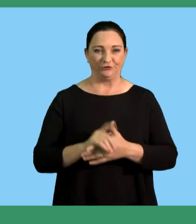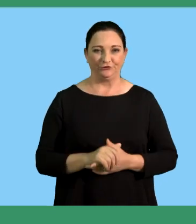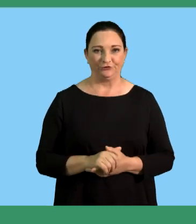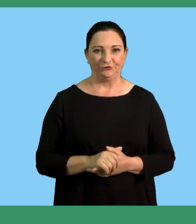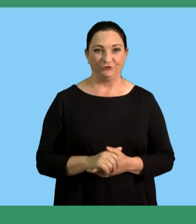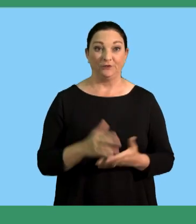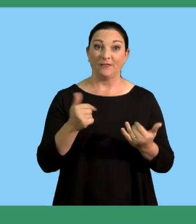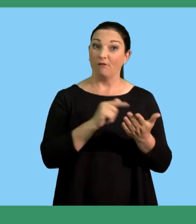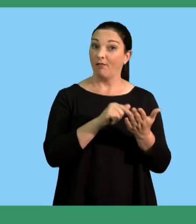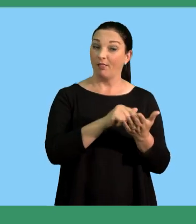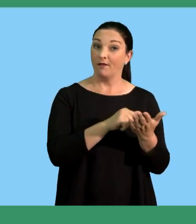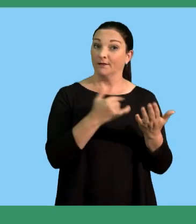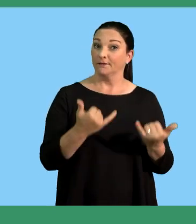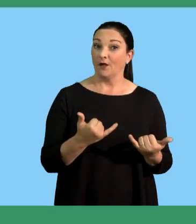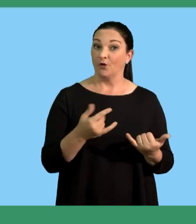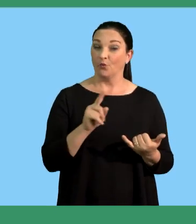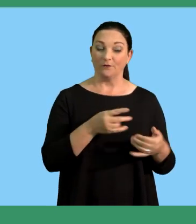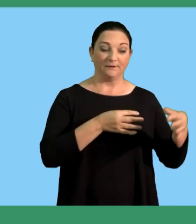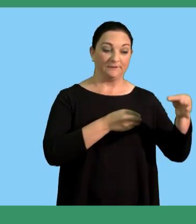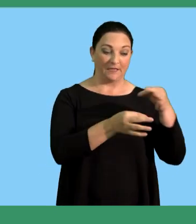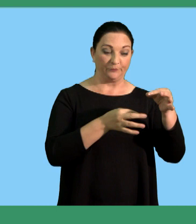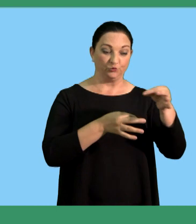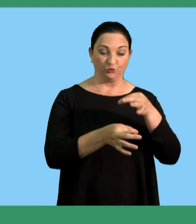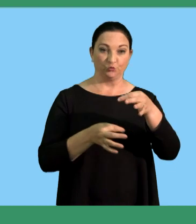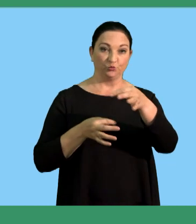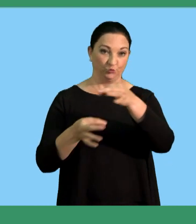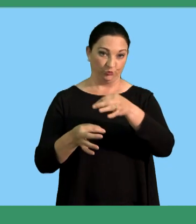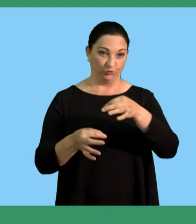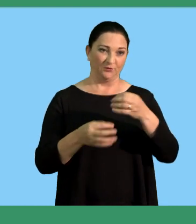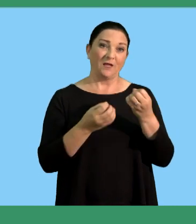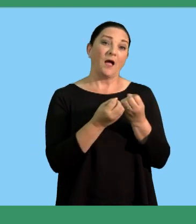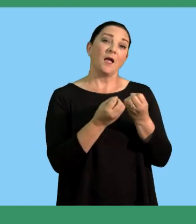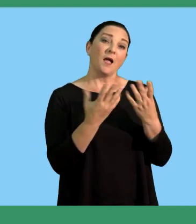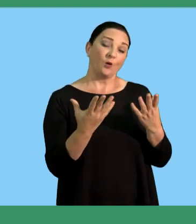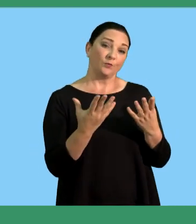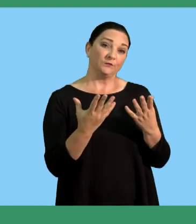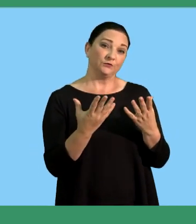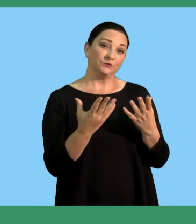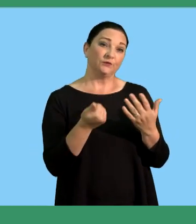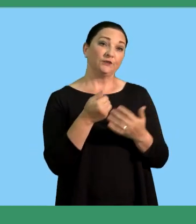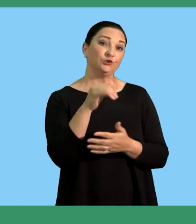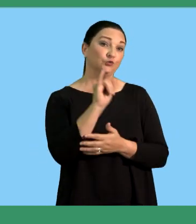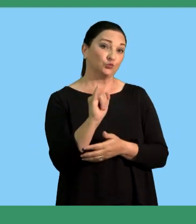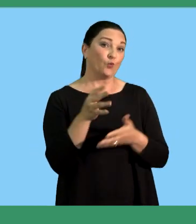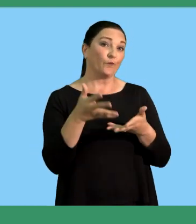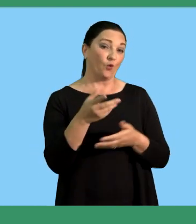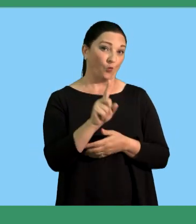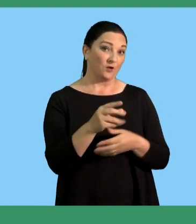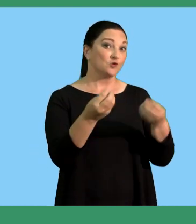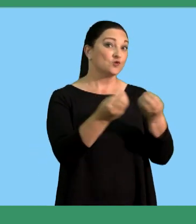Then when we calculate now, we have to substitute to say, how much is the amount insured for? The stock